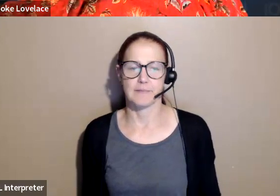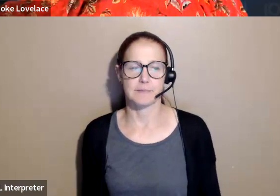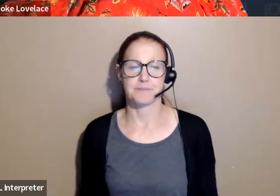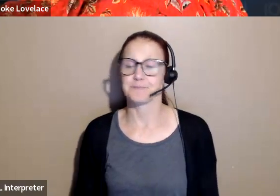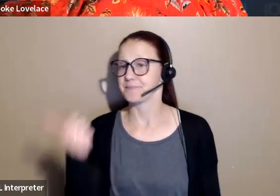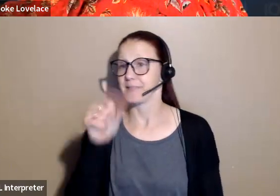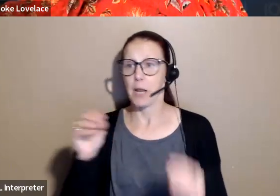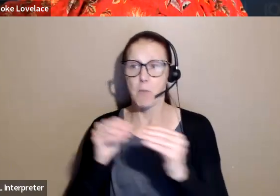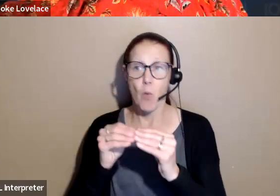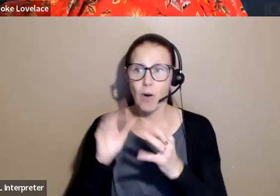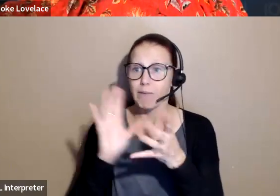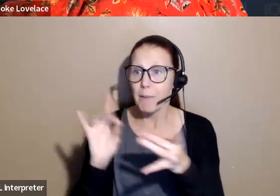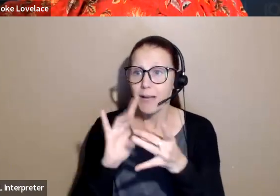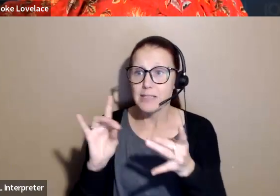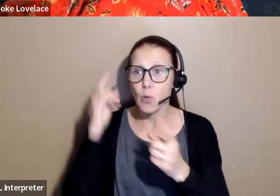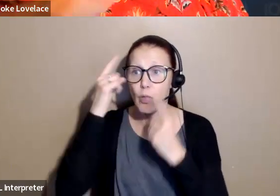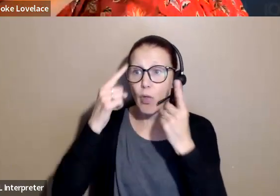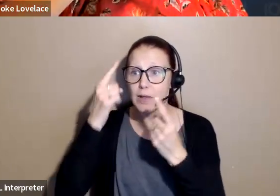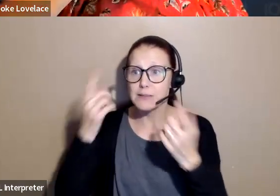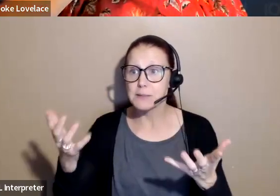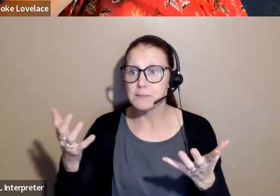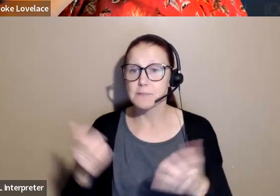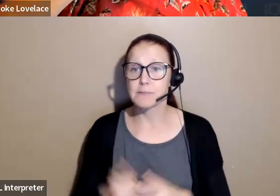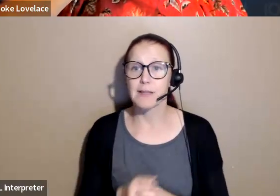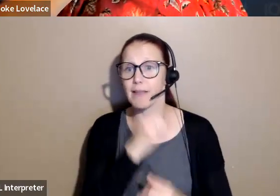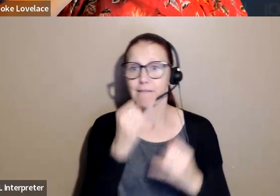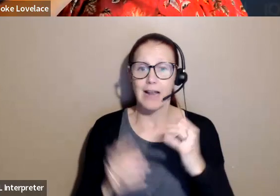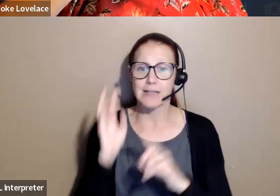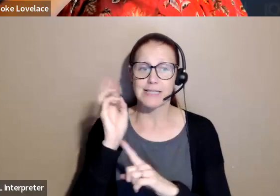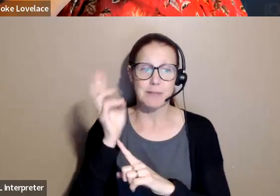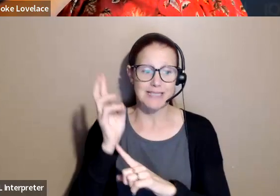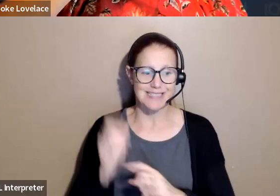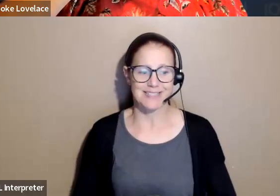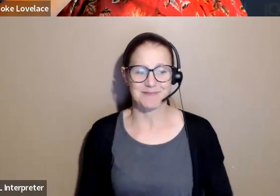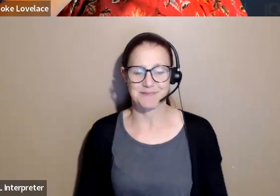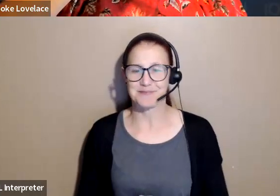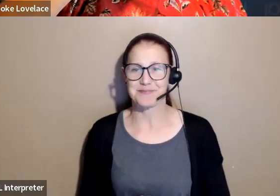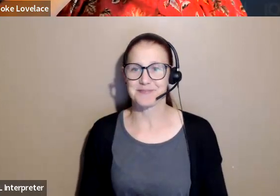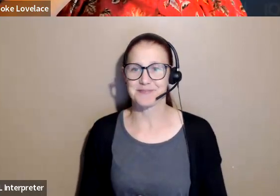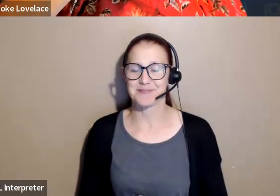Any other thoughts in our final 6 minutes?